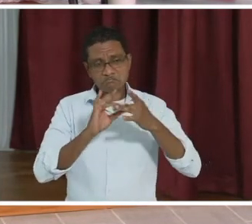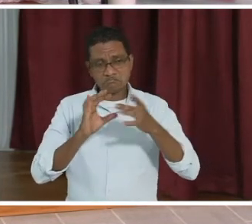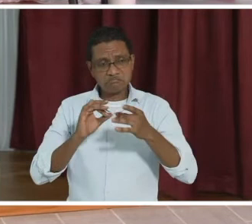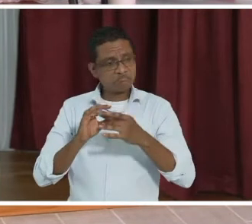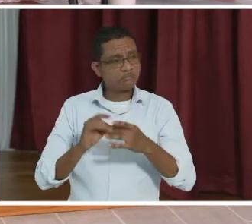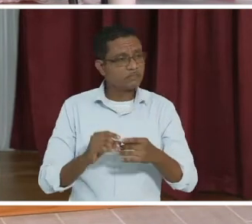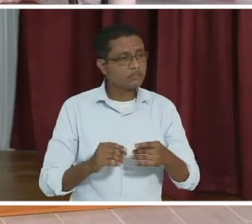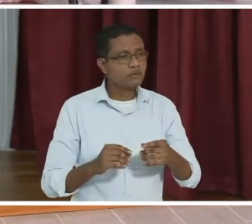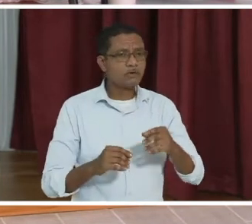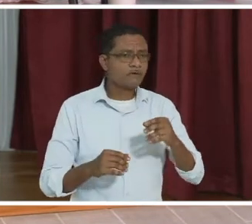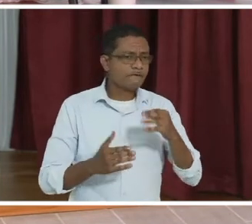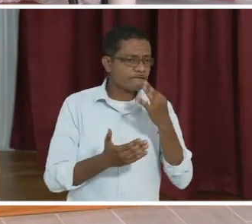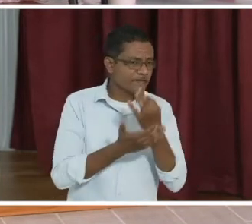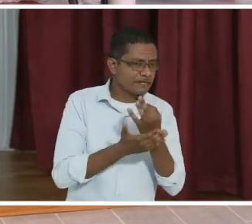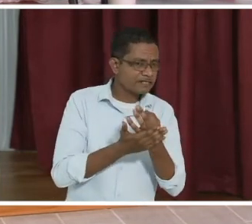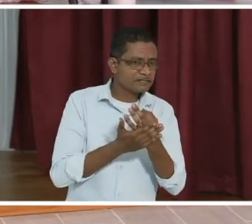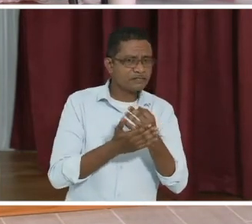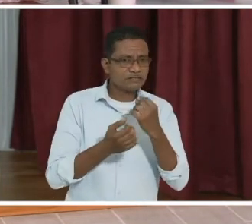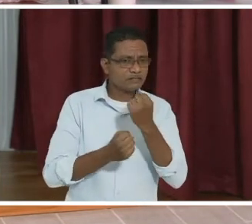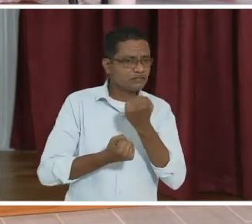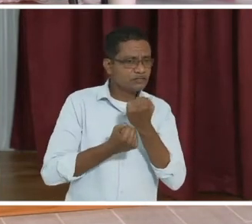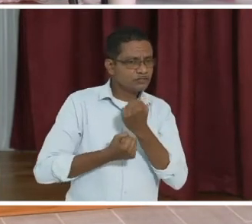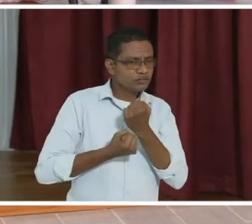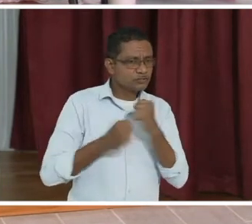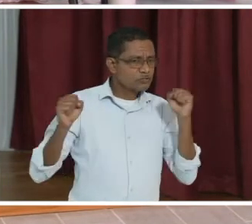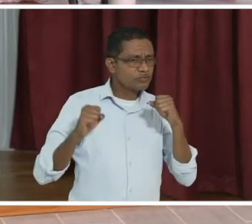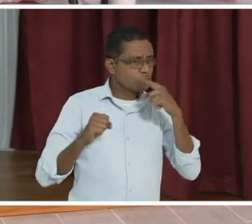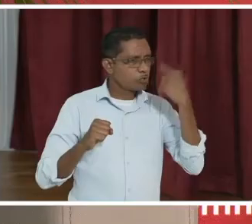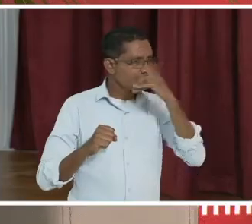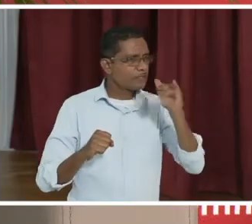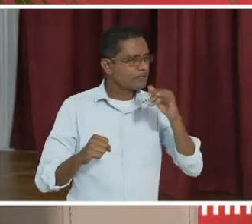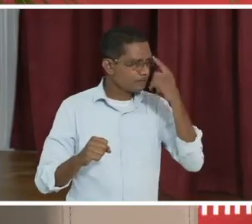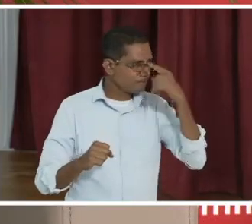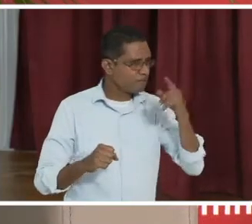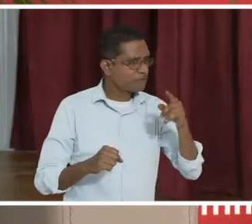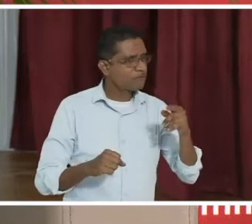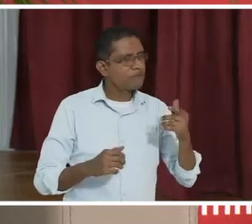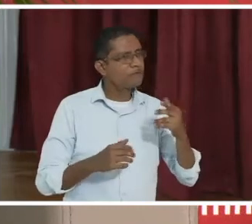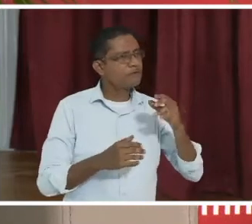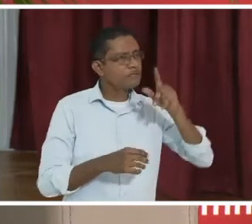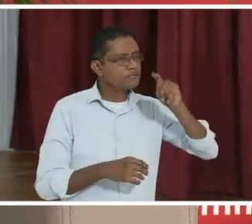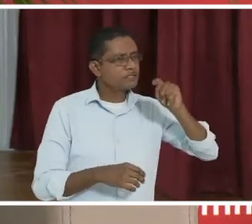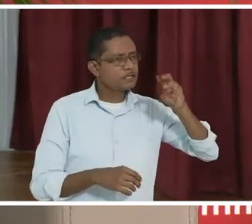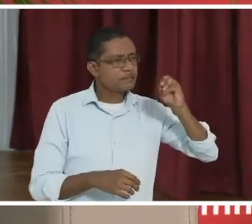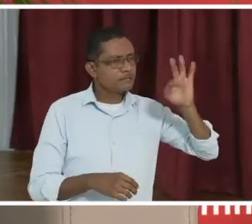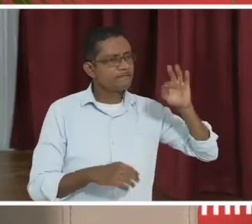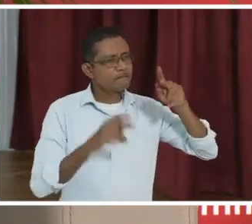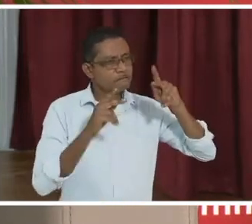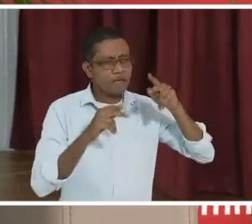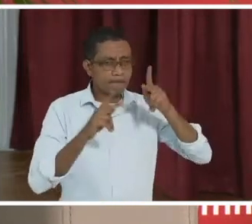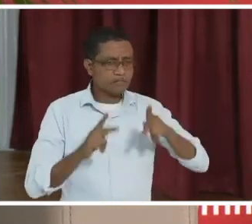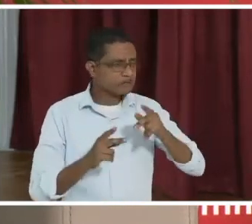like for a potential TTMF client, what would that be, Morrissa? Well, what I would say is that treat